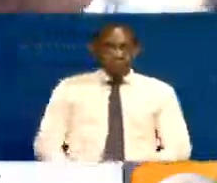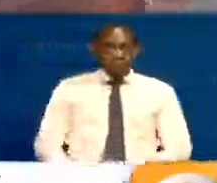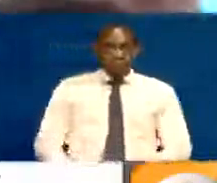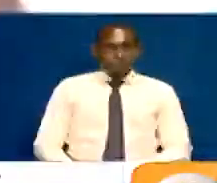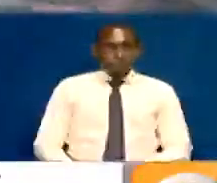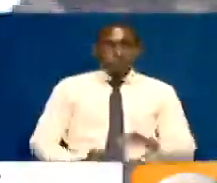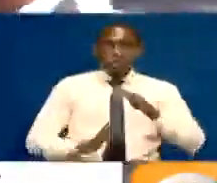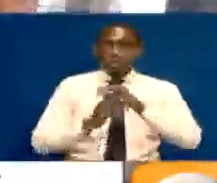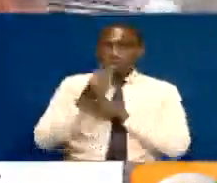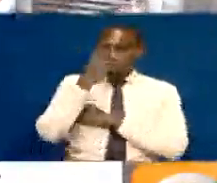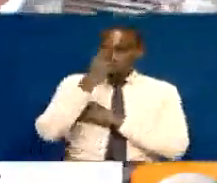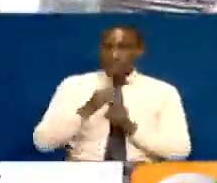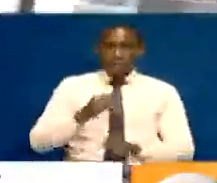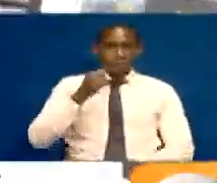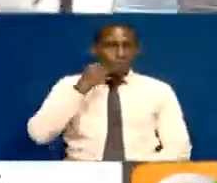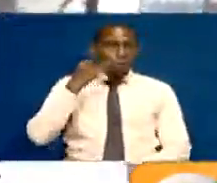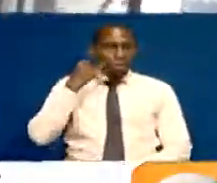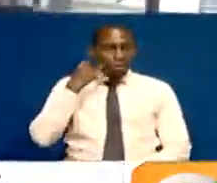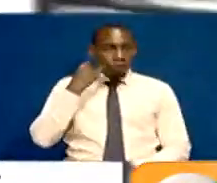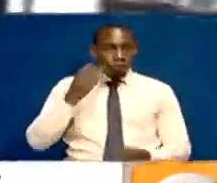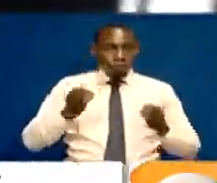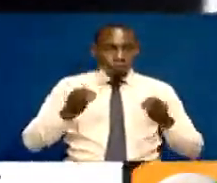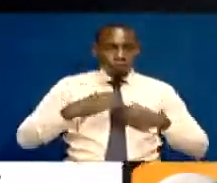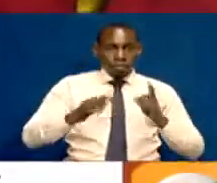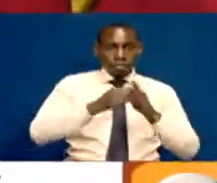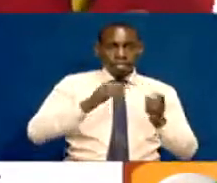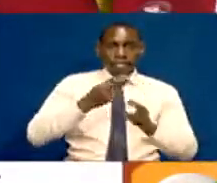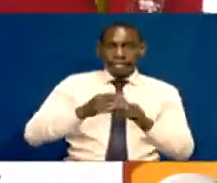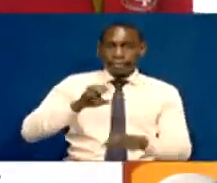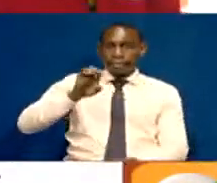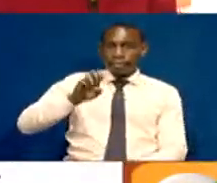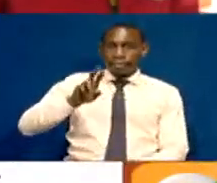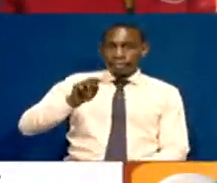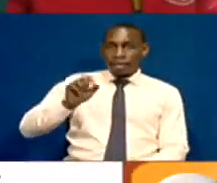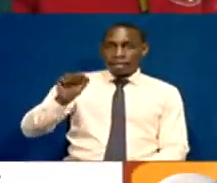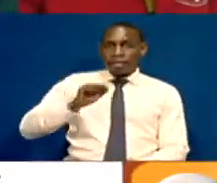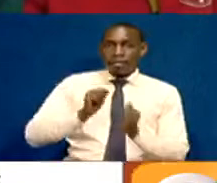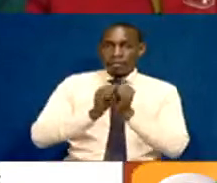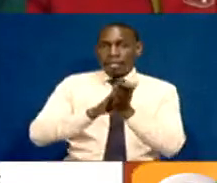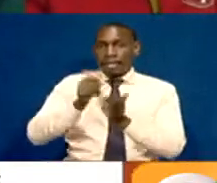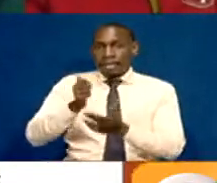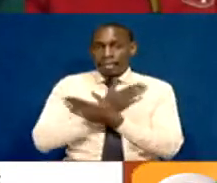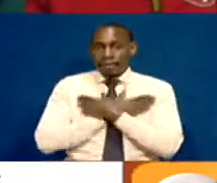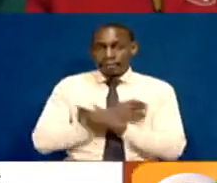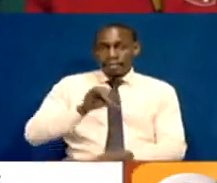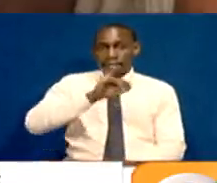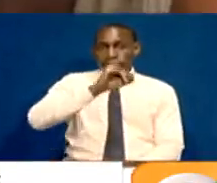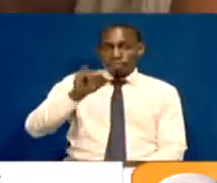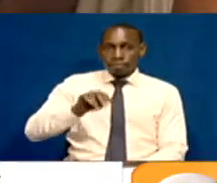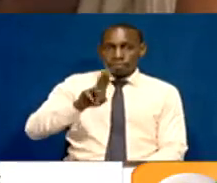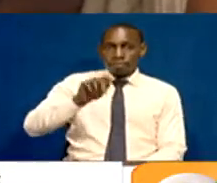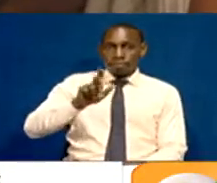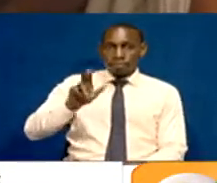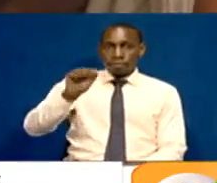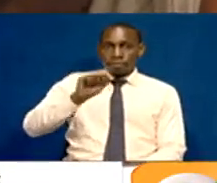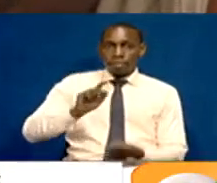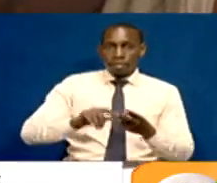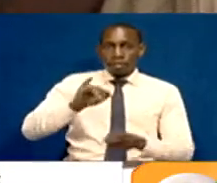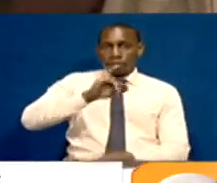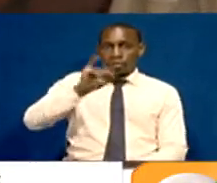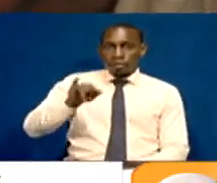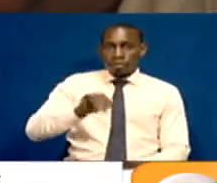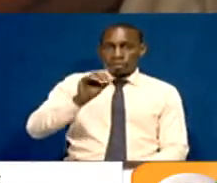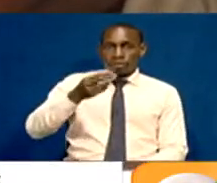The prime suspect in the Nakuru bizarre murders, Evans Kebwaro, and his accomplices, Julius Otieno, Josephat Simiyu,